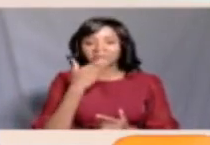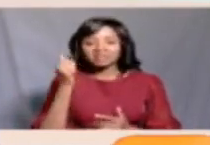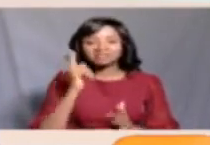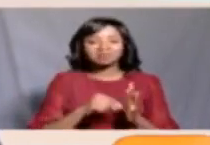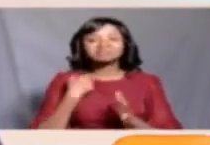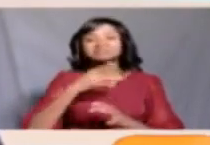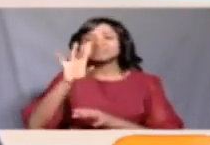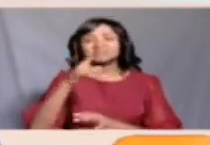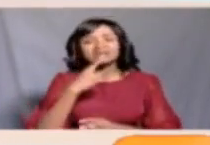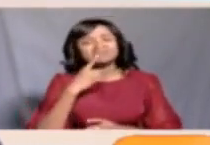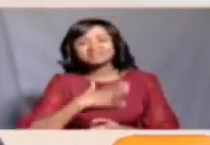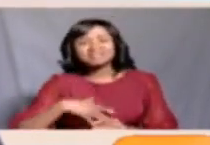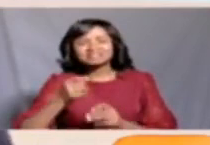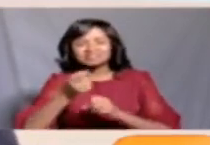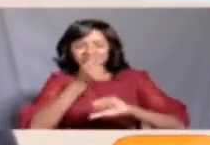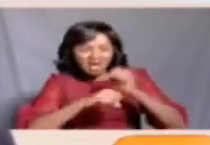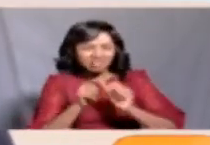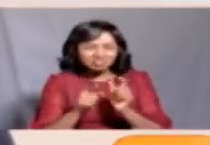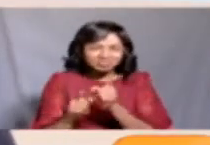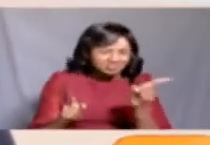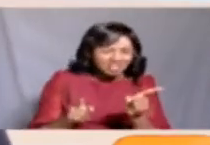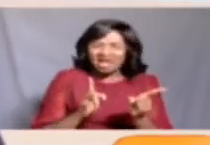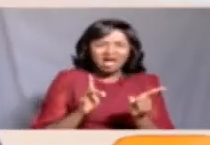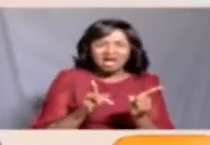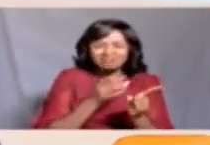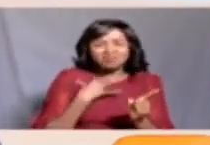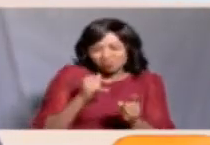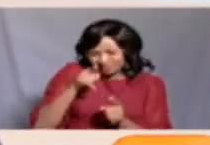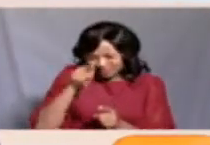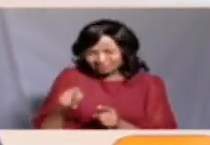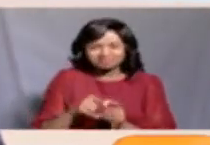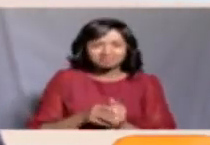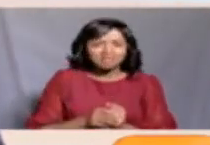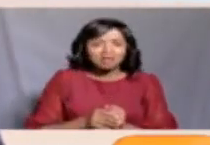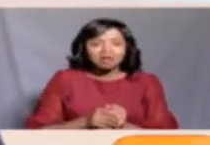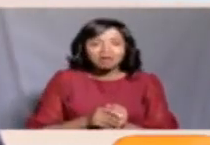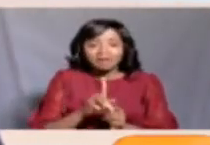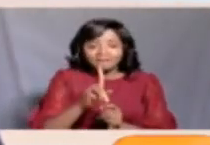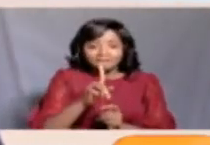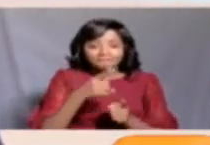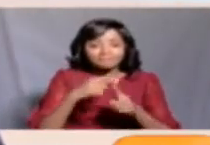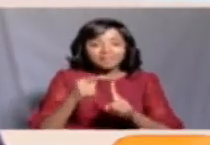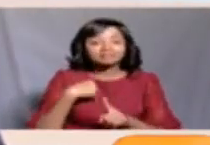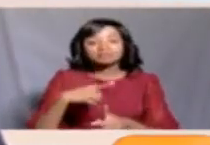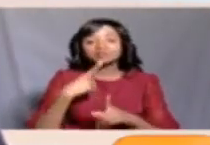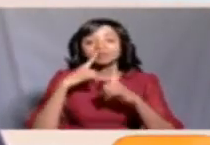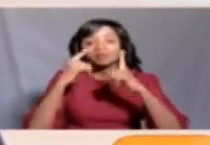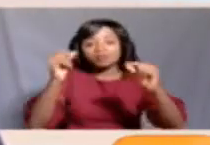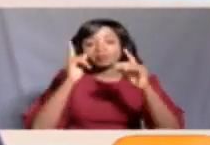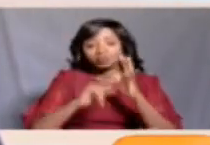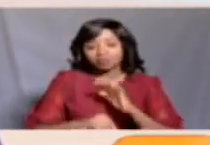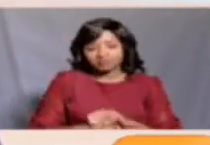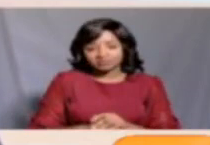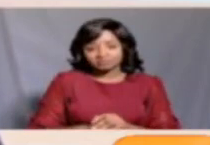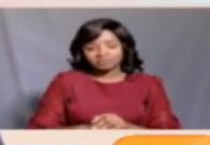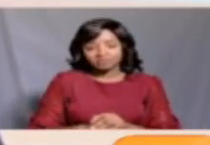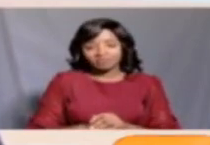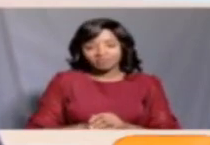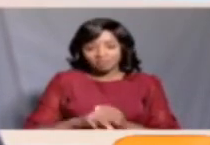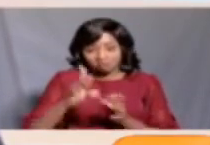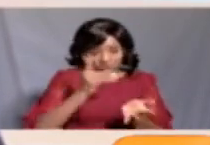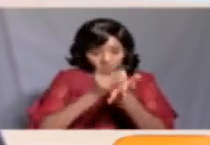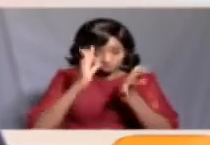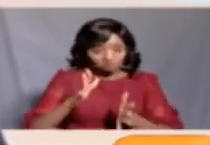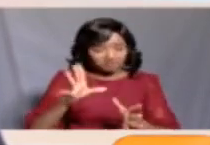bypass, but do AB. I mean, how do I know? Right. However, I'll say, doc, I give you the authority to go into my chest